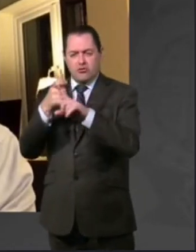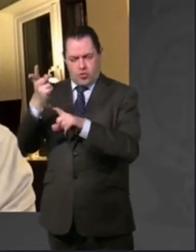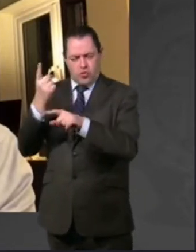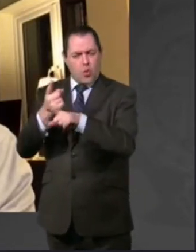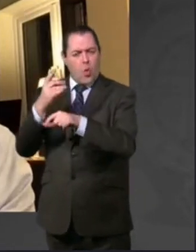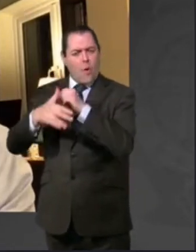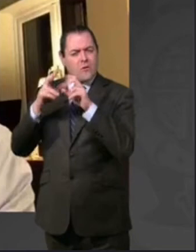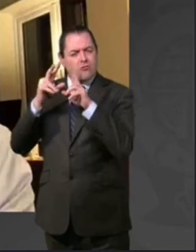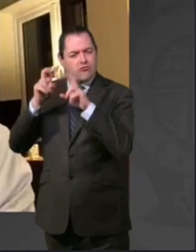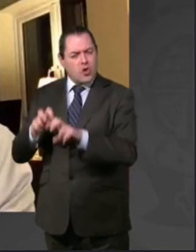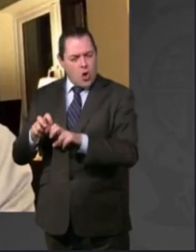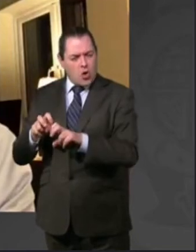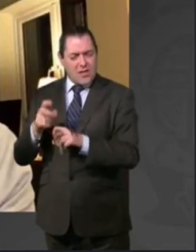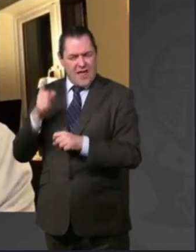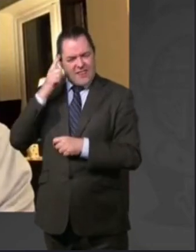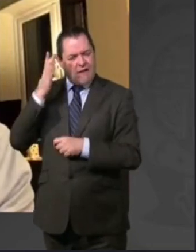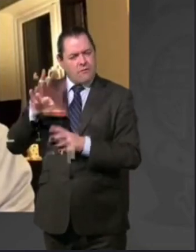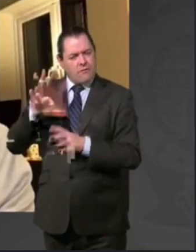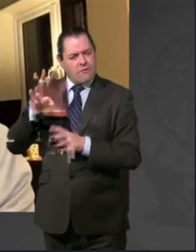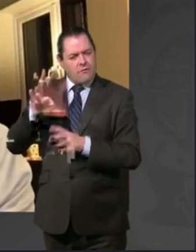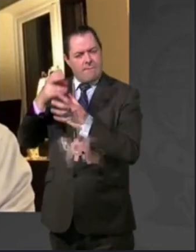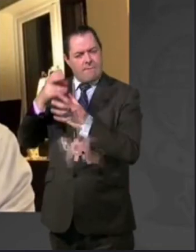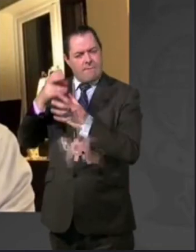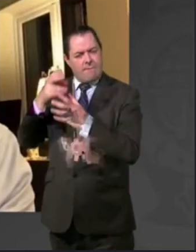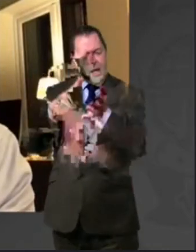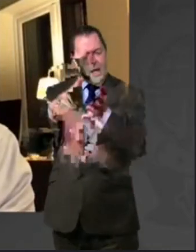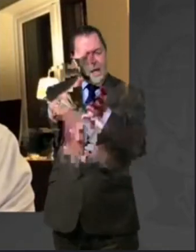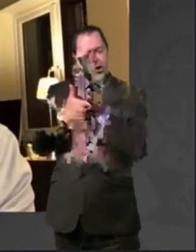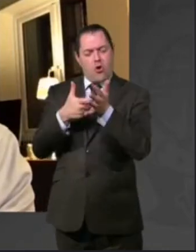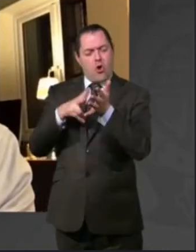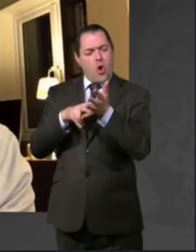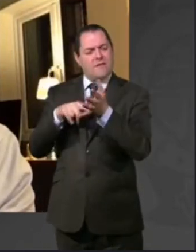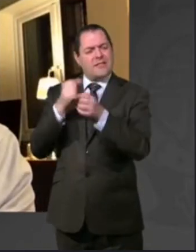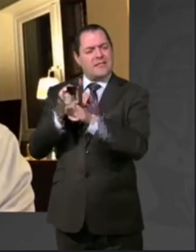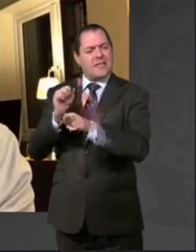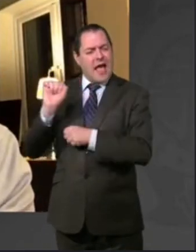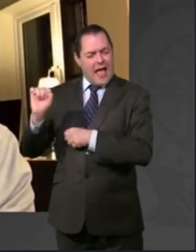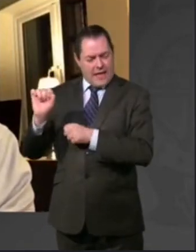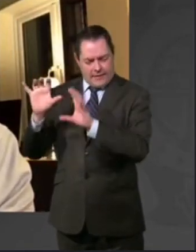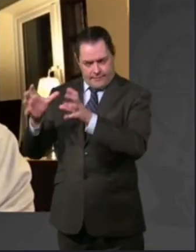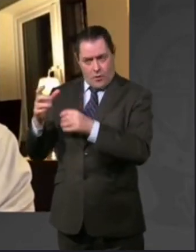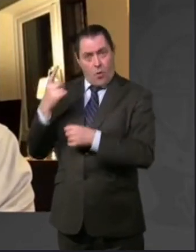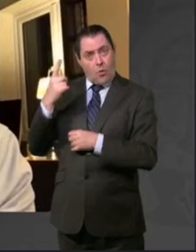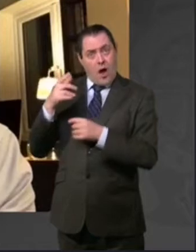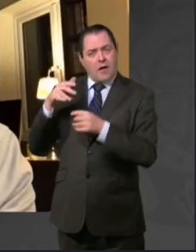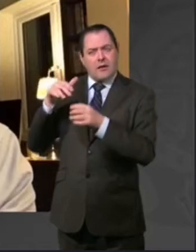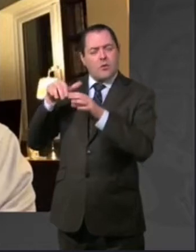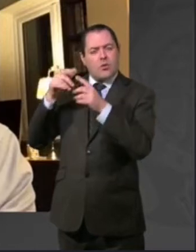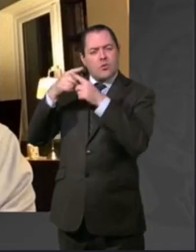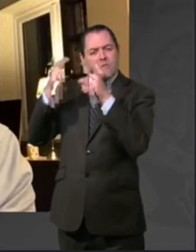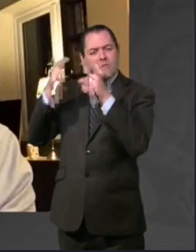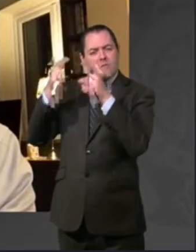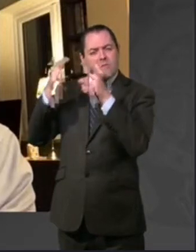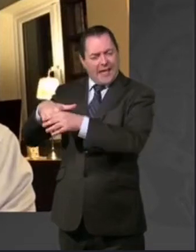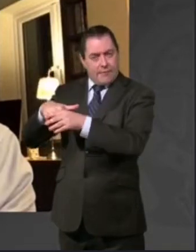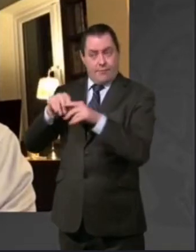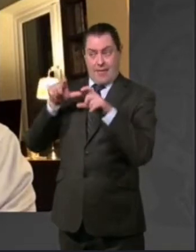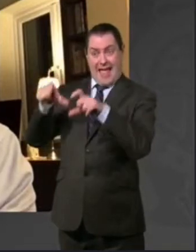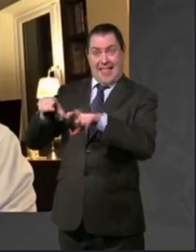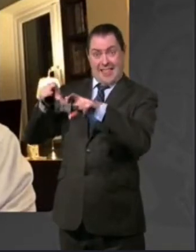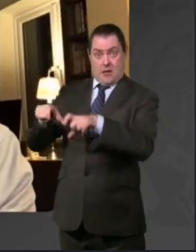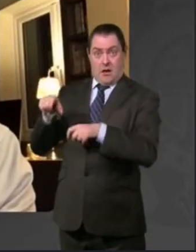the universities, Exeter University, found that the new strain could be 91% more deadly than the original